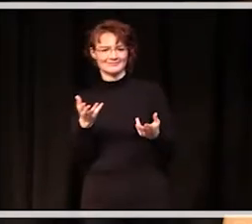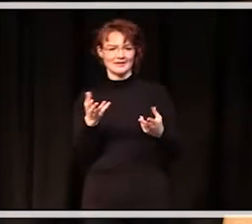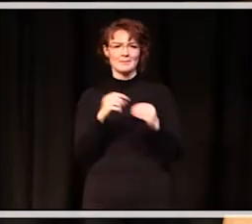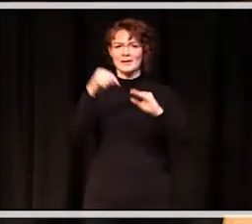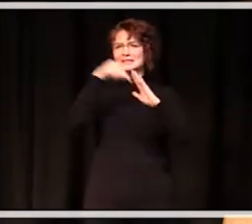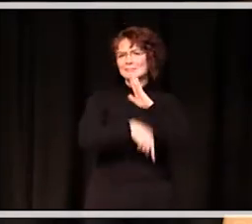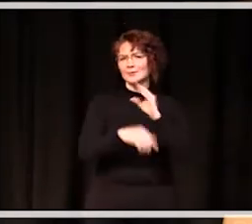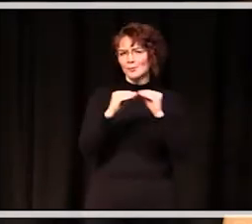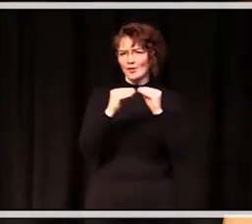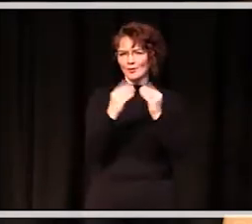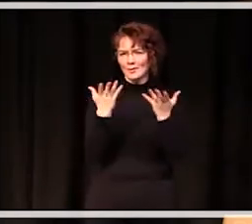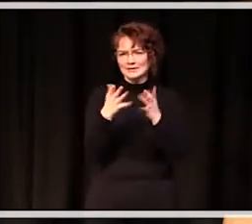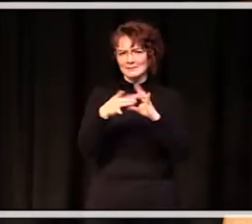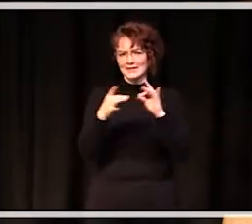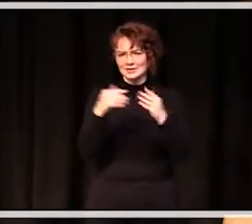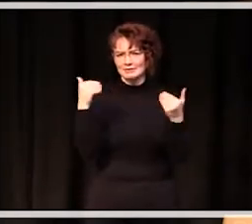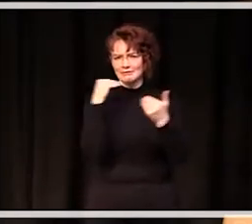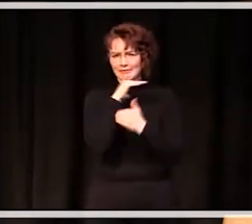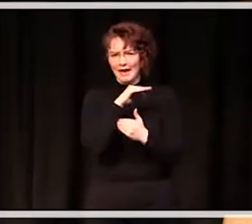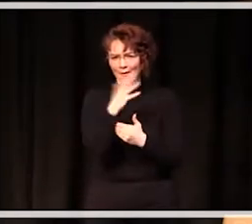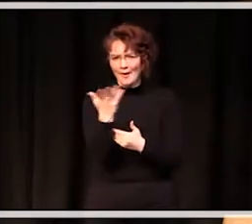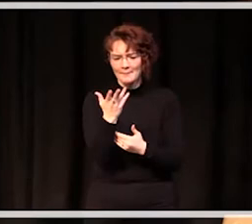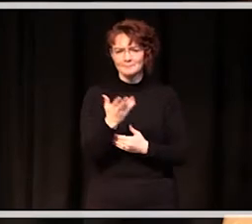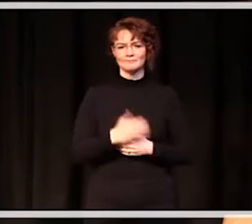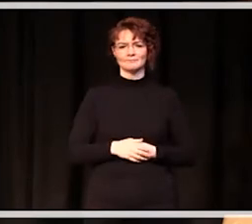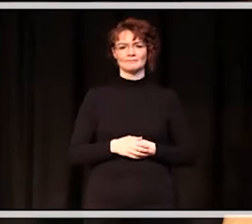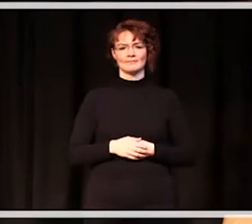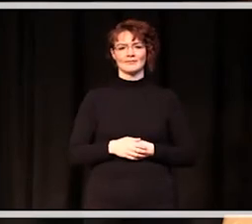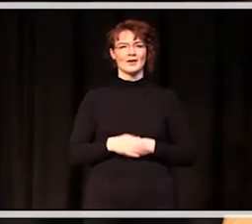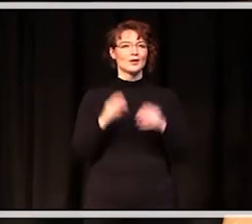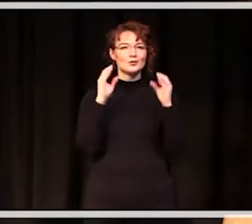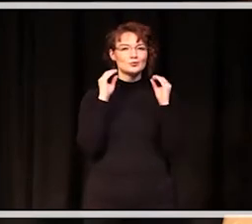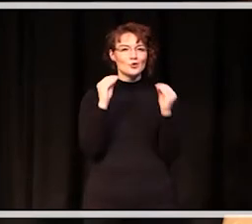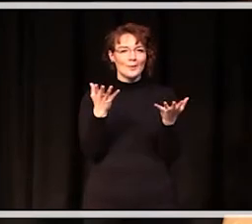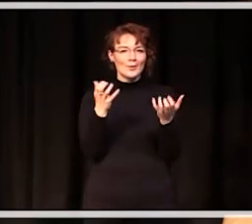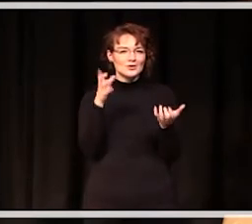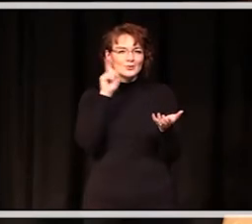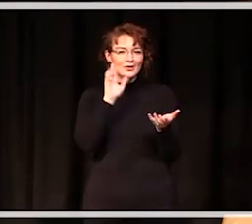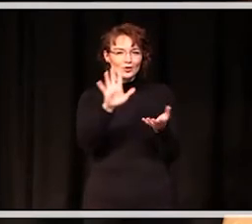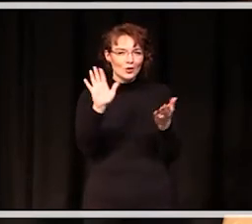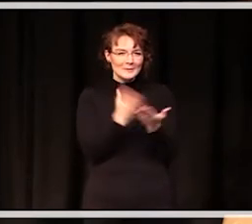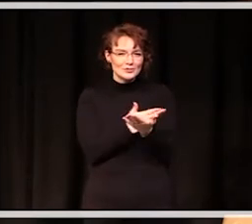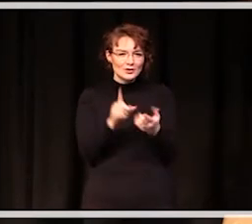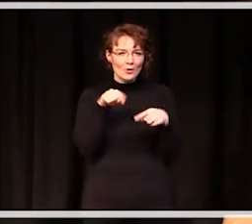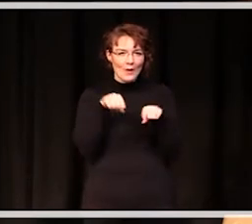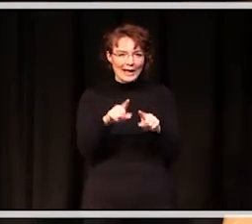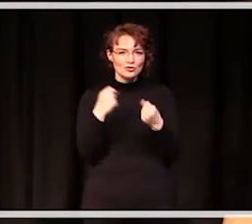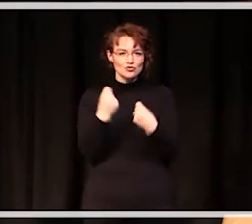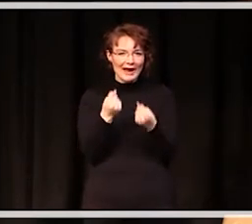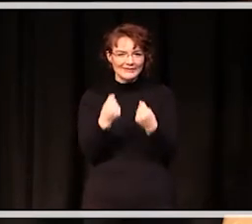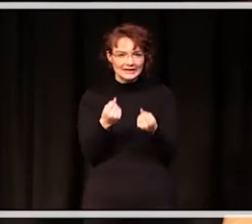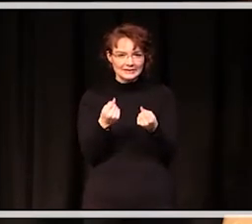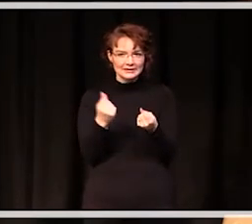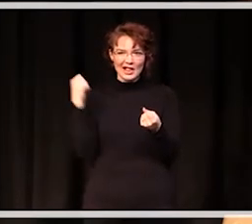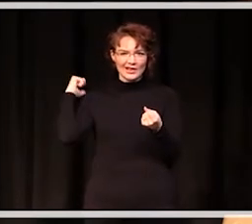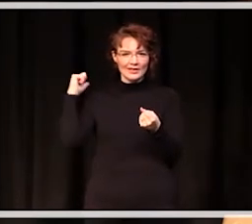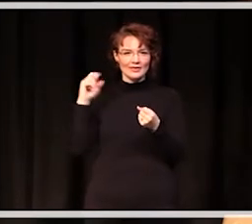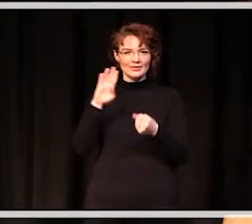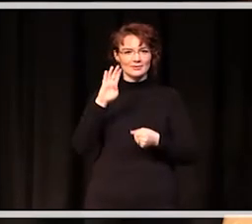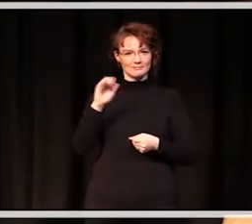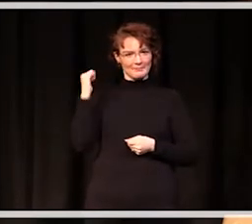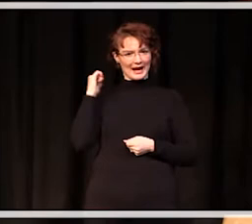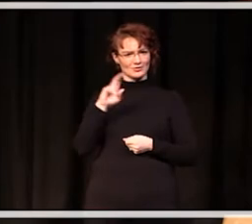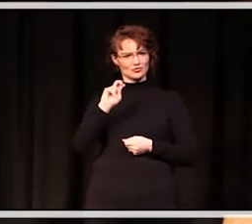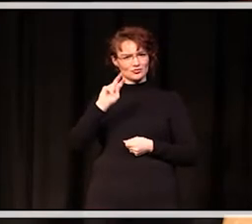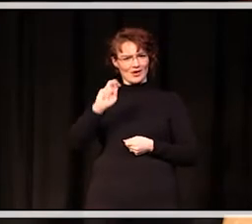deeper message there, and this is here's the lie. Nobody wants to hear your music when you're driving into the neighborhood out of the back of your truck.